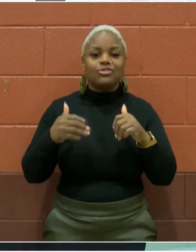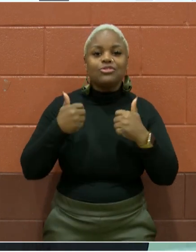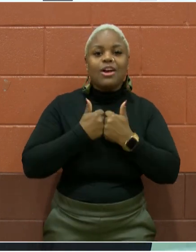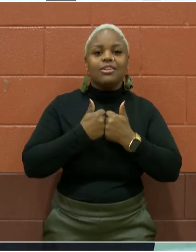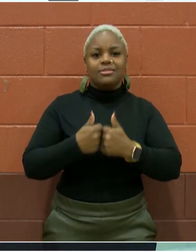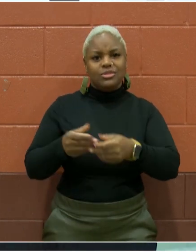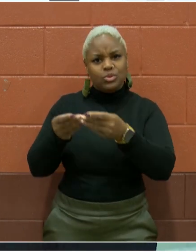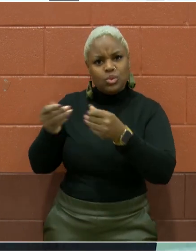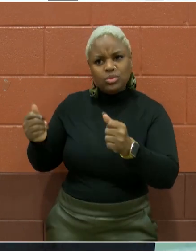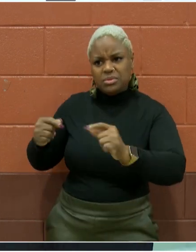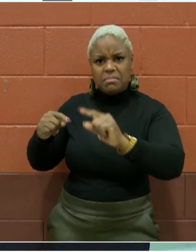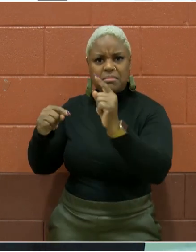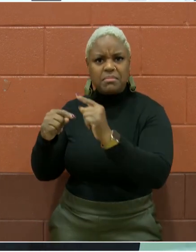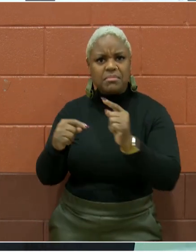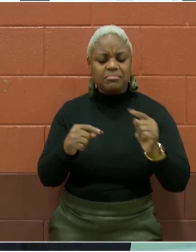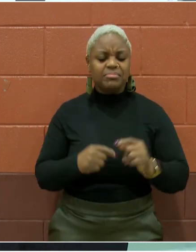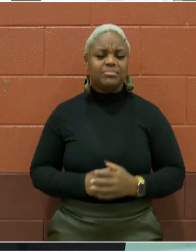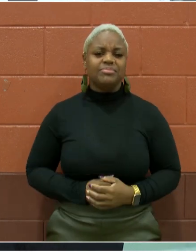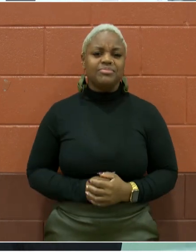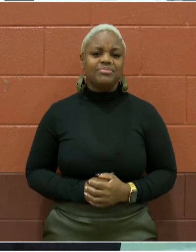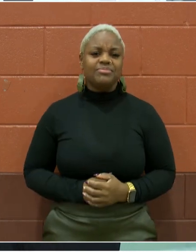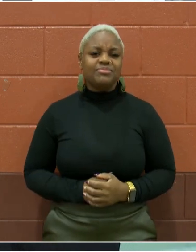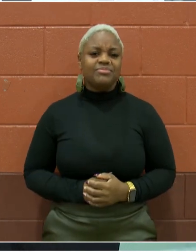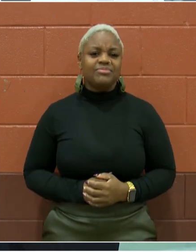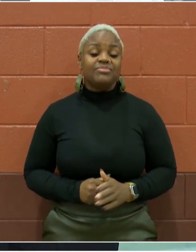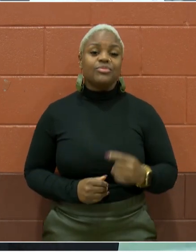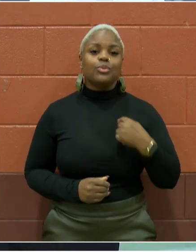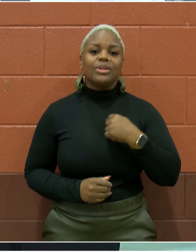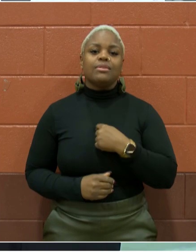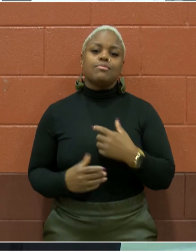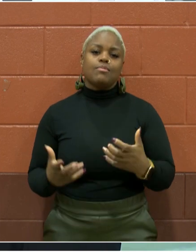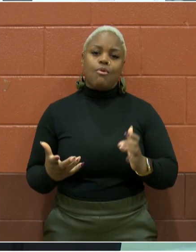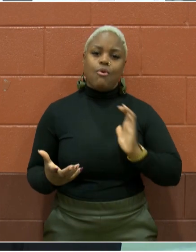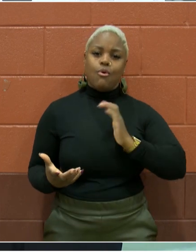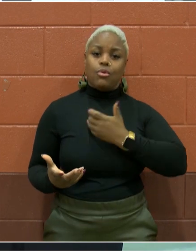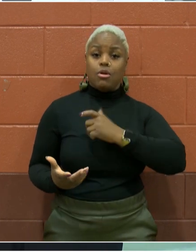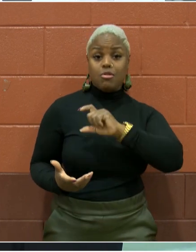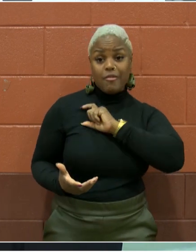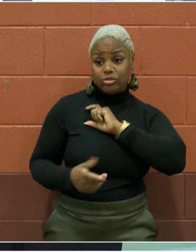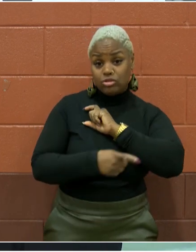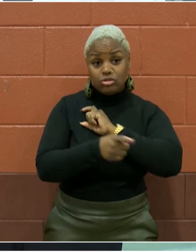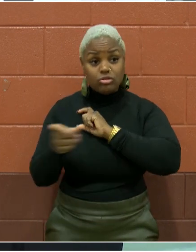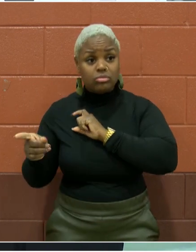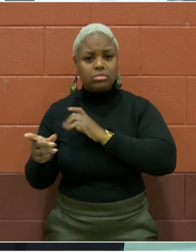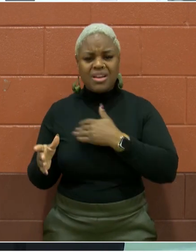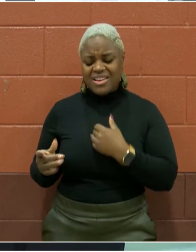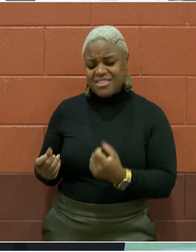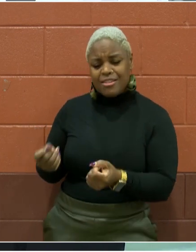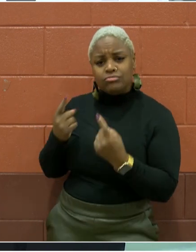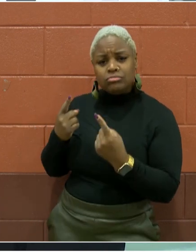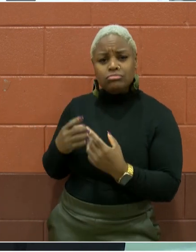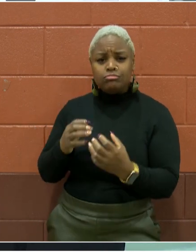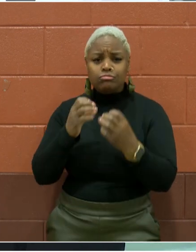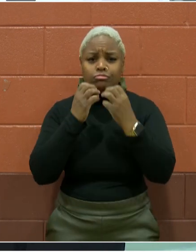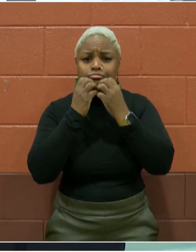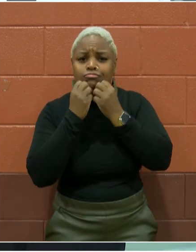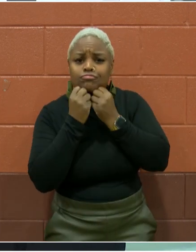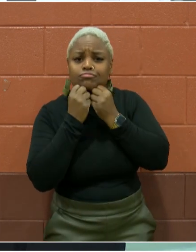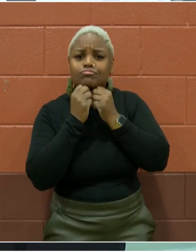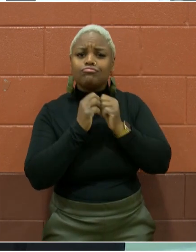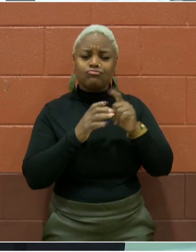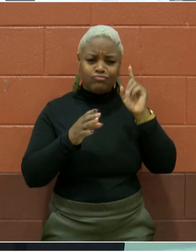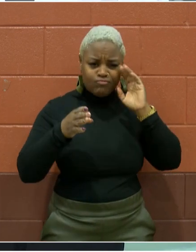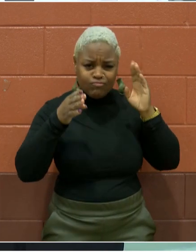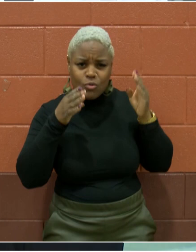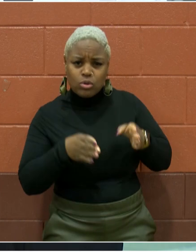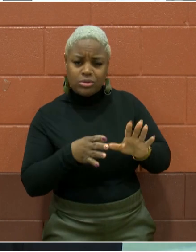What we know is that we want our officers to demonstrate empathy, passion, and care, but also to not be afraid to take the necessary law